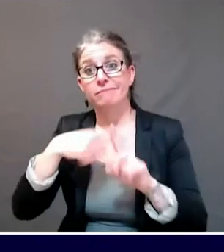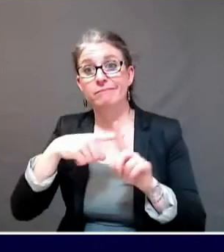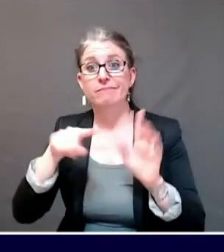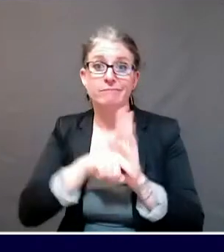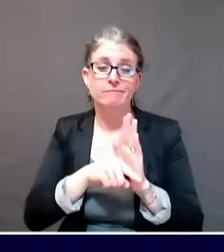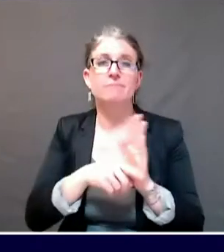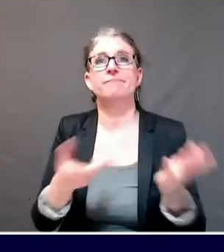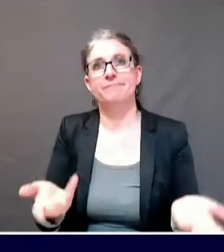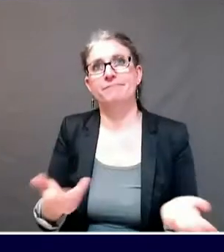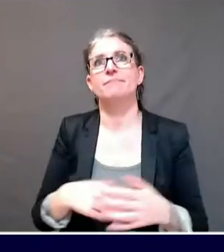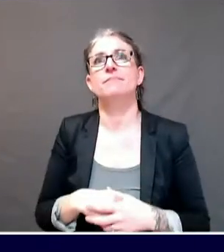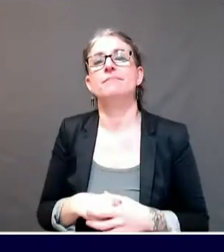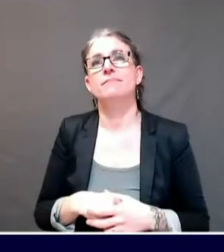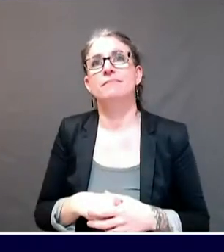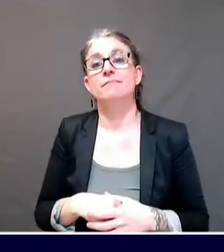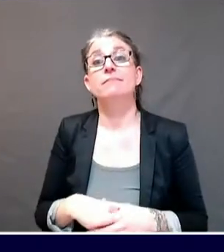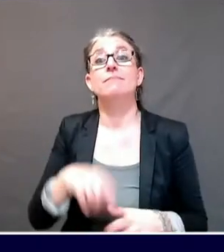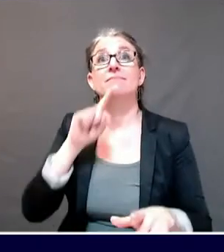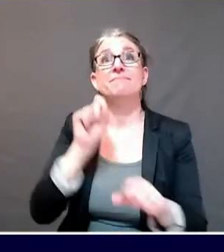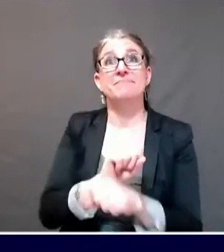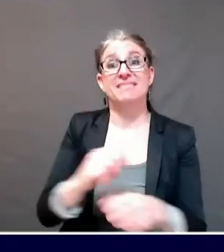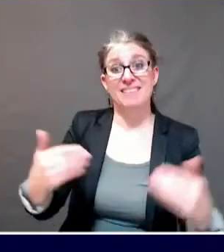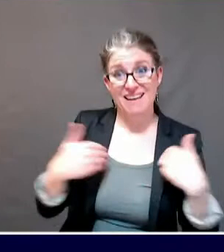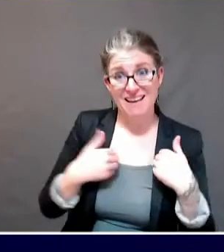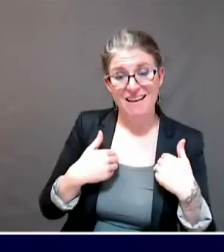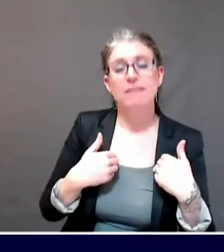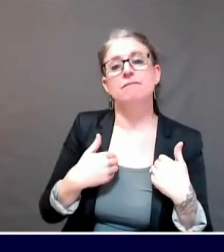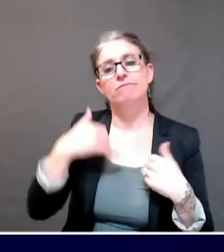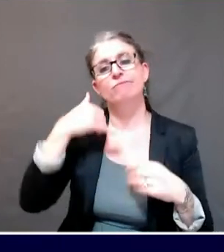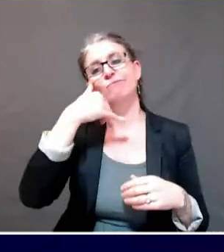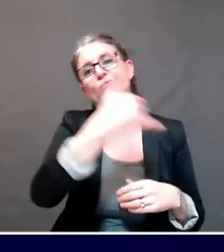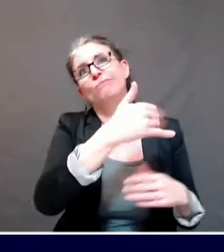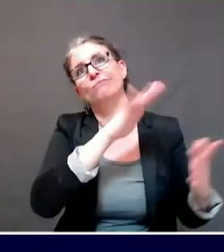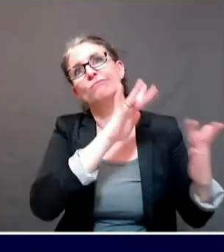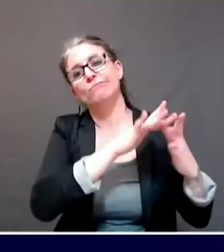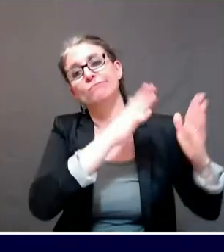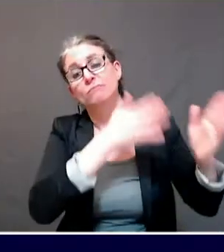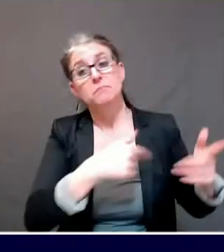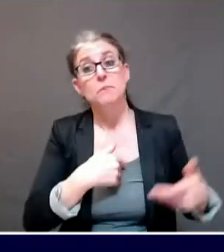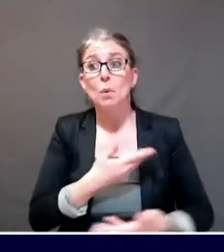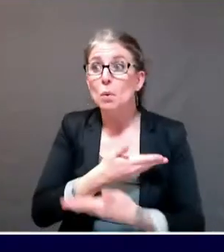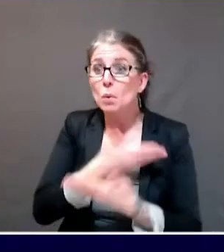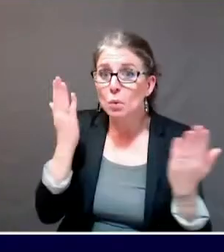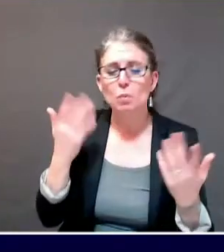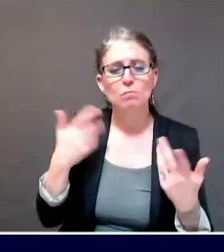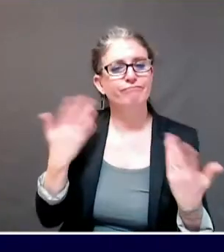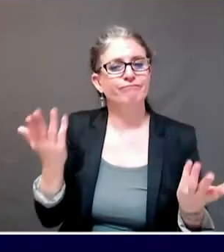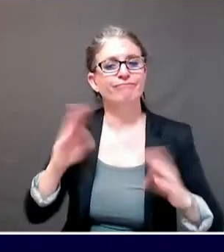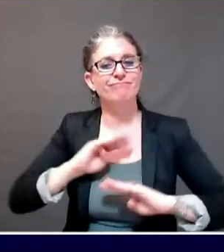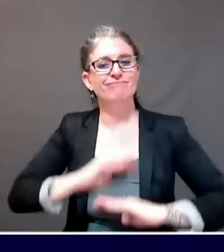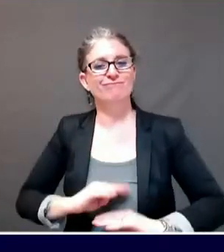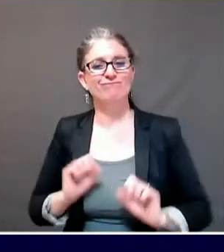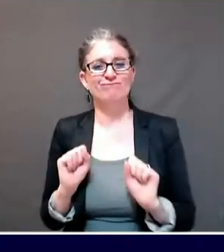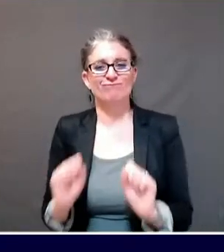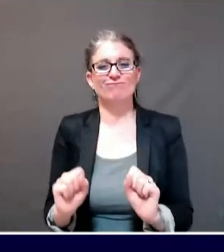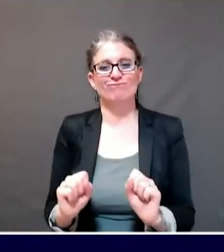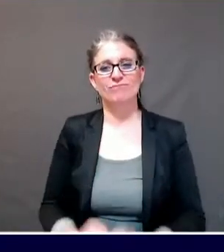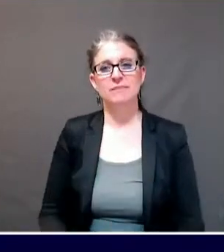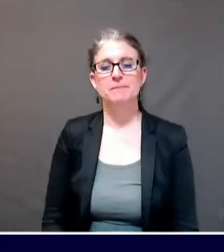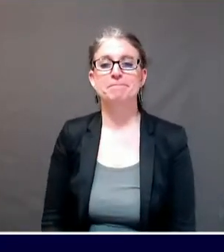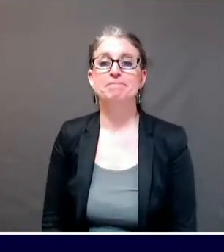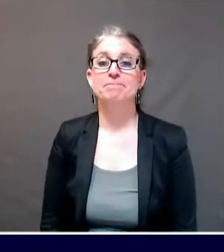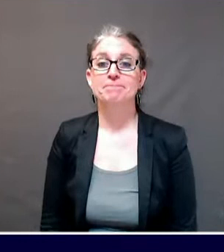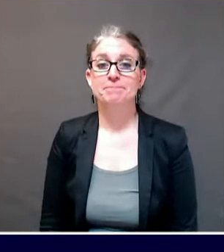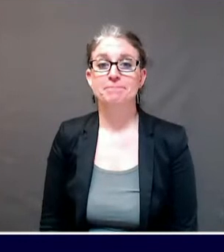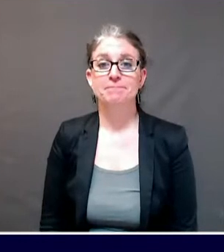notifications made. If it's negative, that provides an additional blanket of security. I'm going to turn